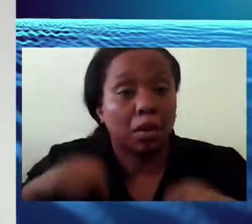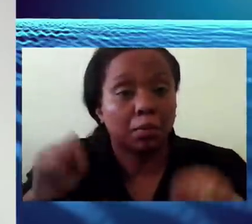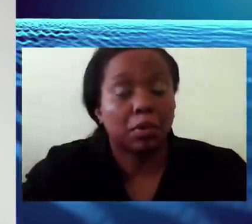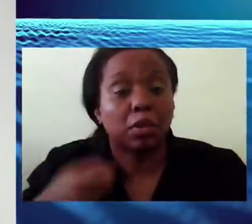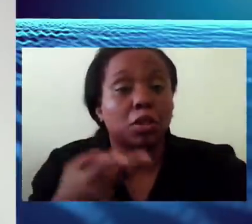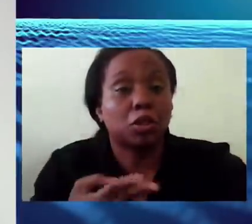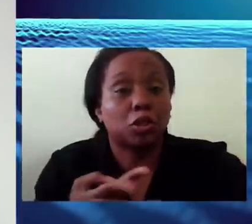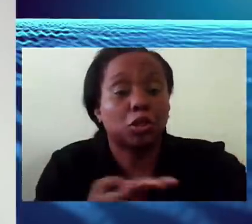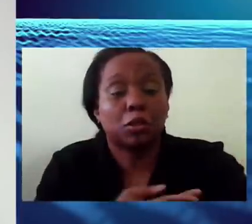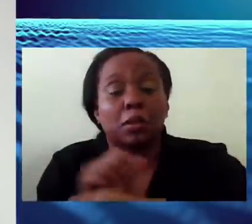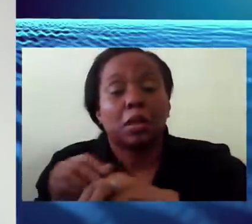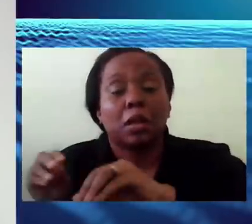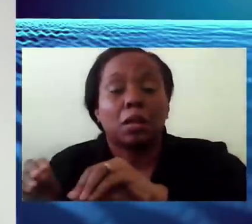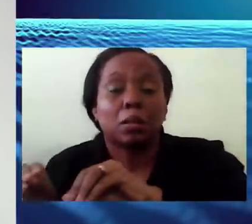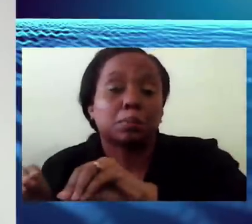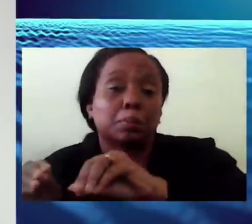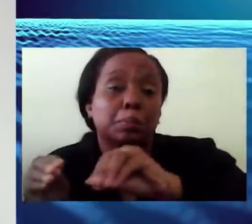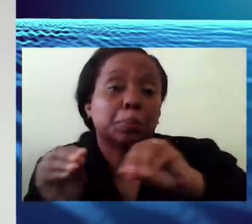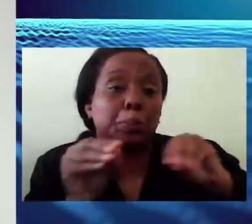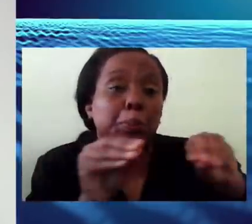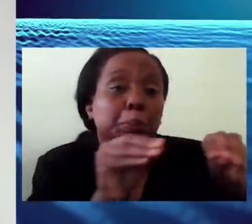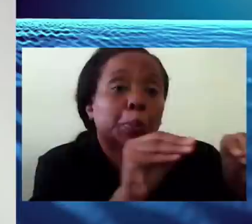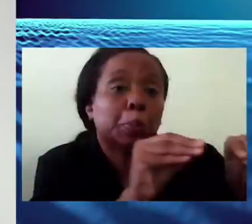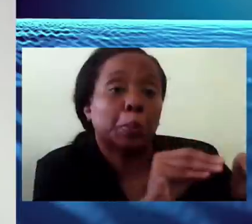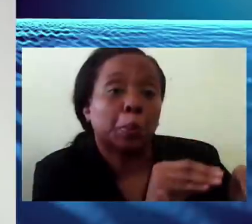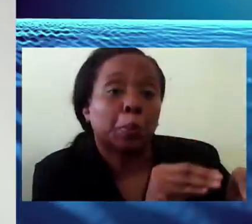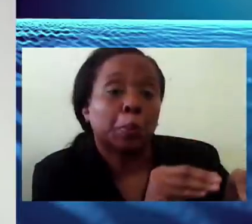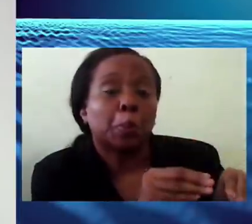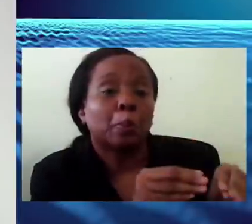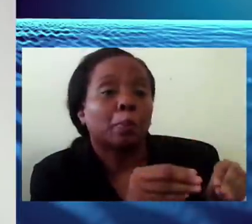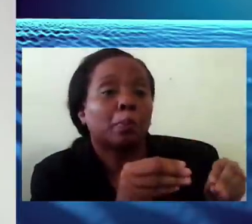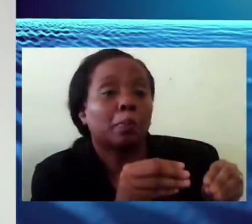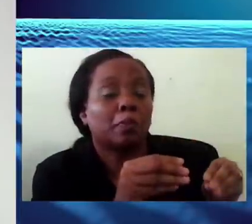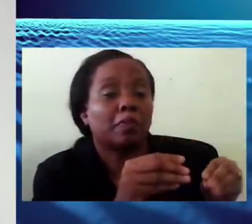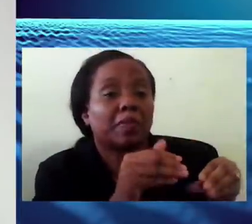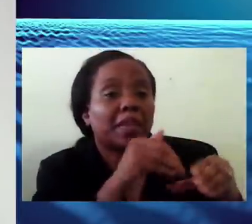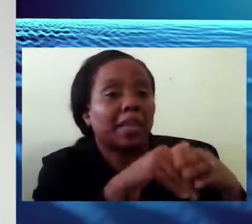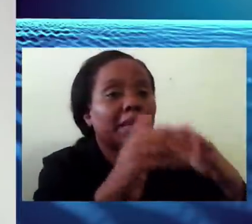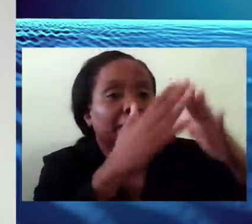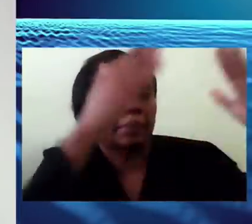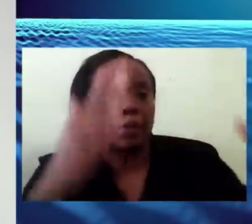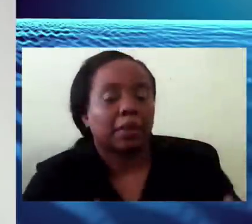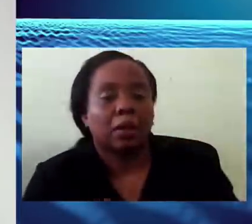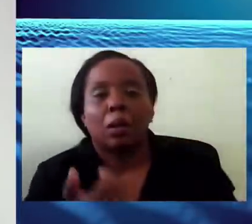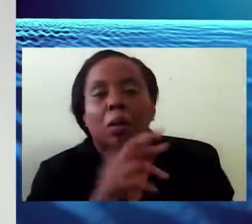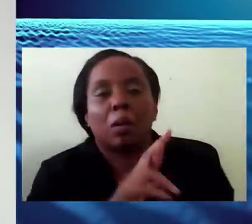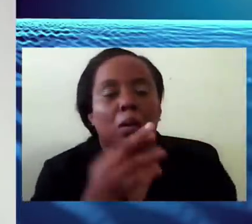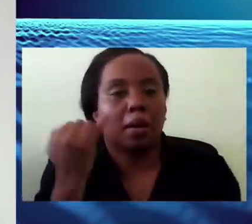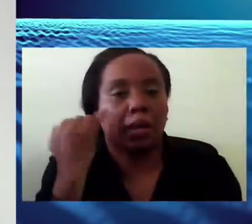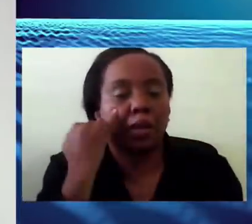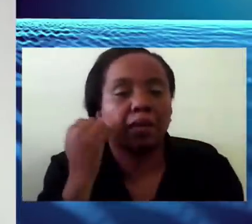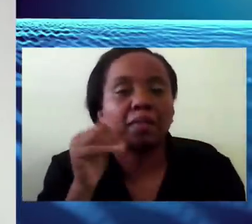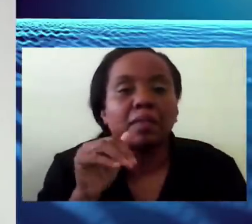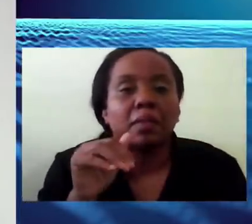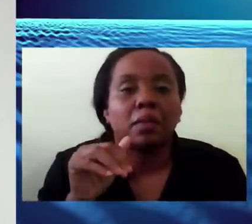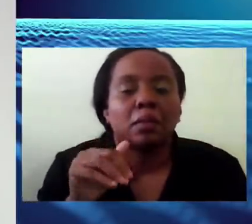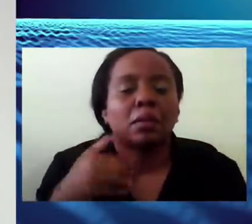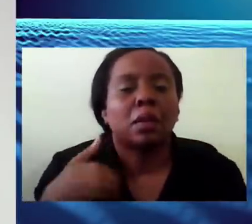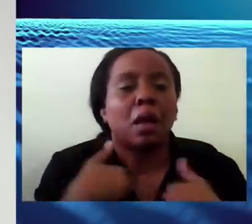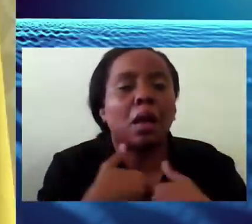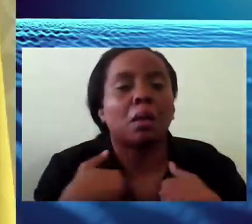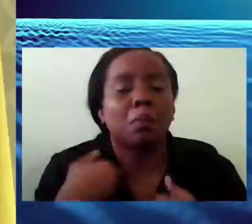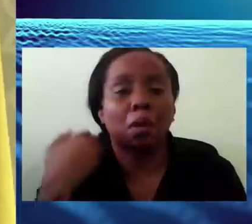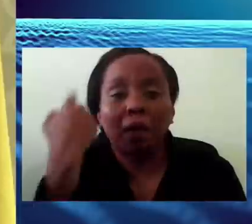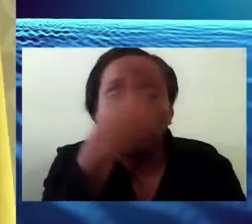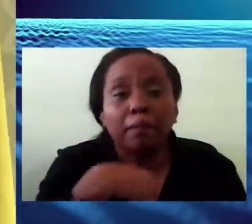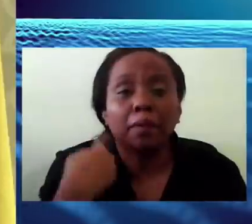or at least paid very close attention to. If the animals' faces are covered in ash, they should be washed to